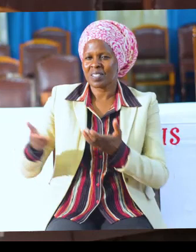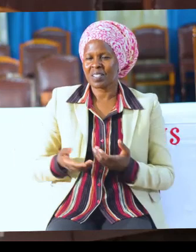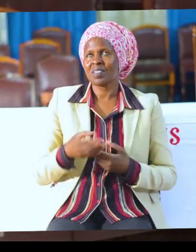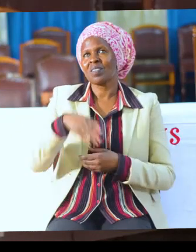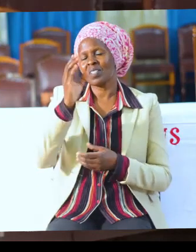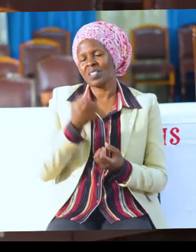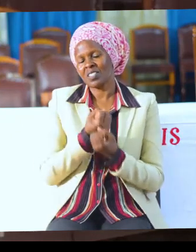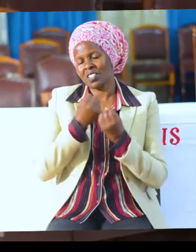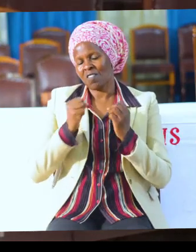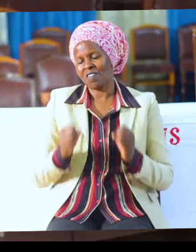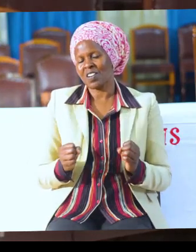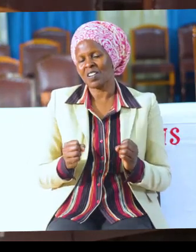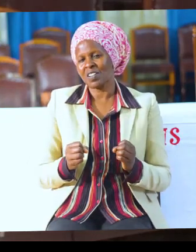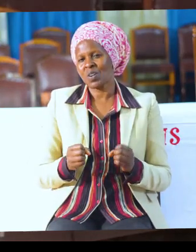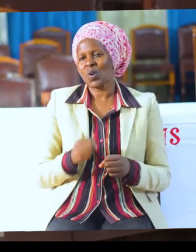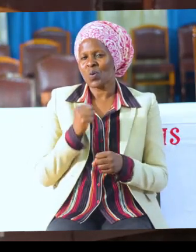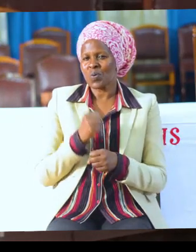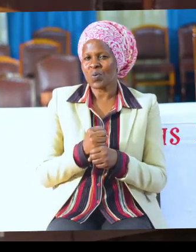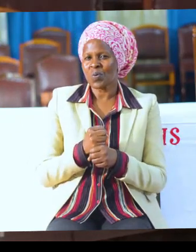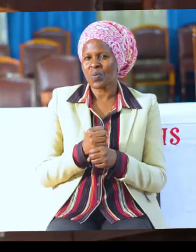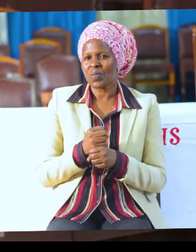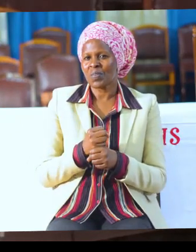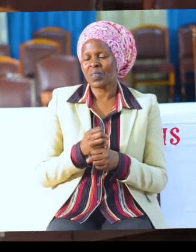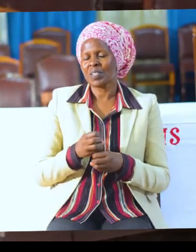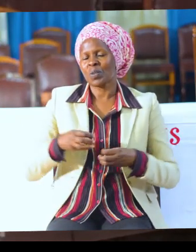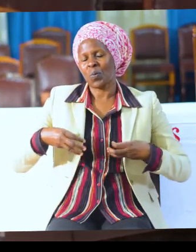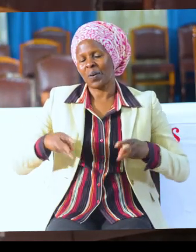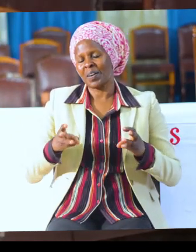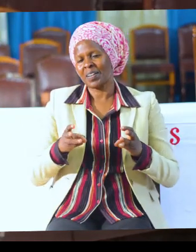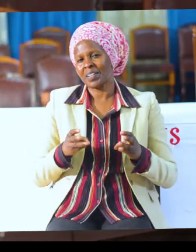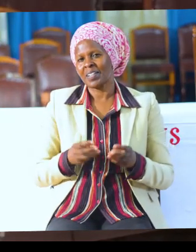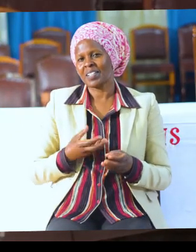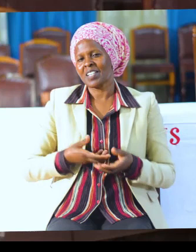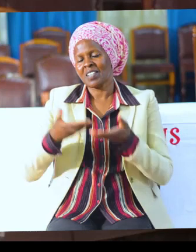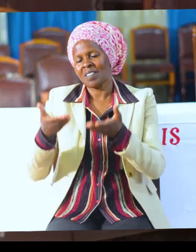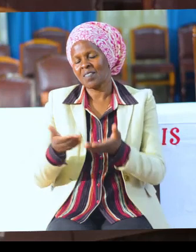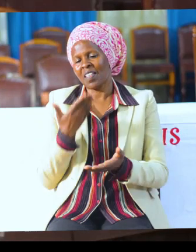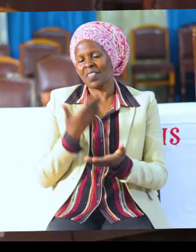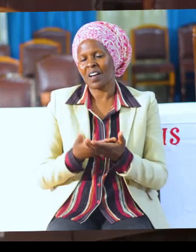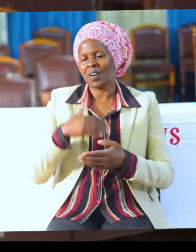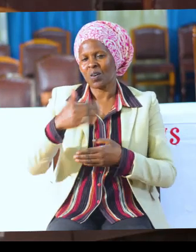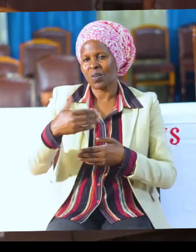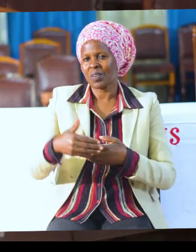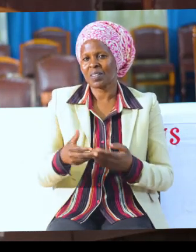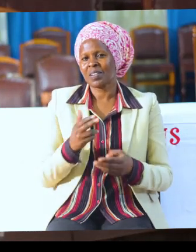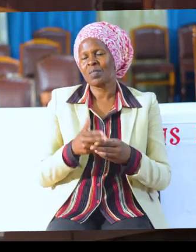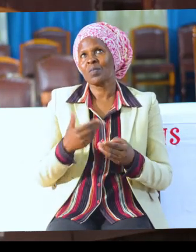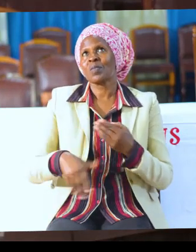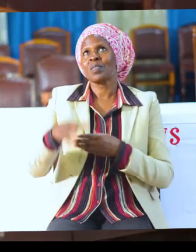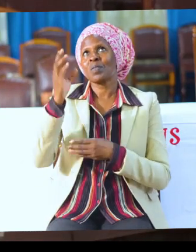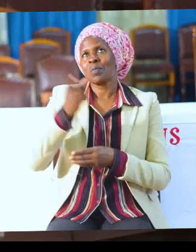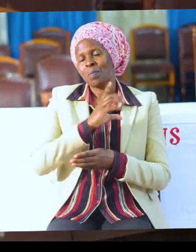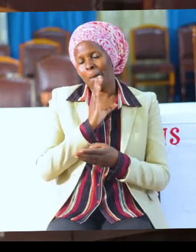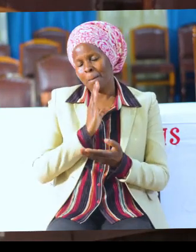salvation, fulfilling the vows, and giving him thanks always. May the name of the